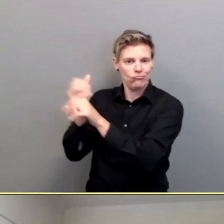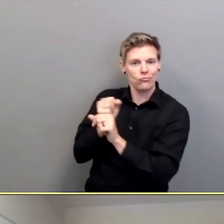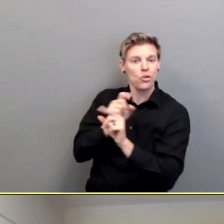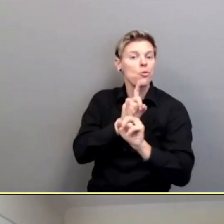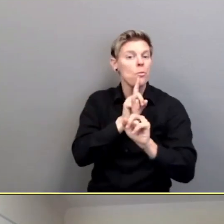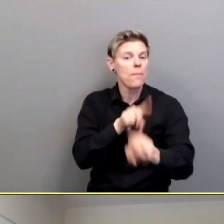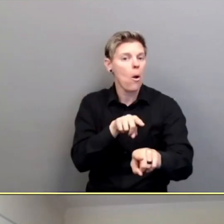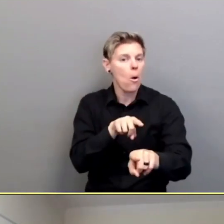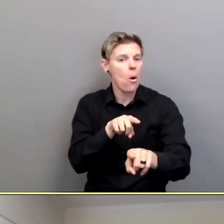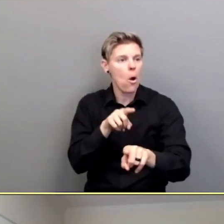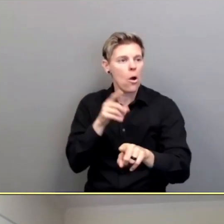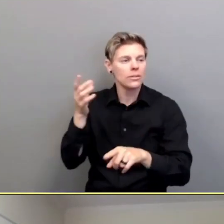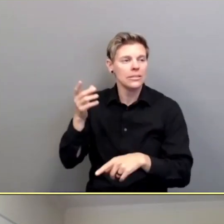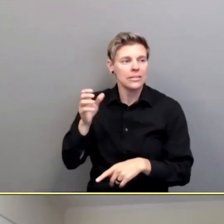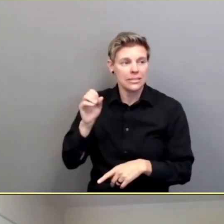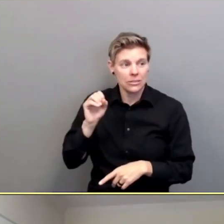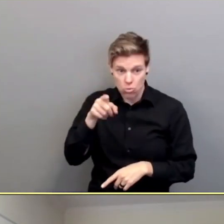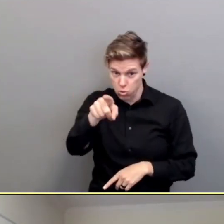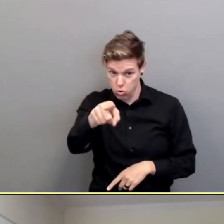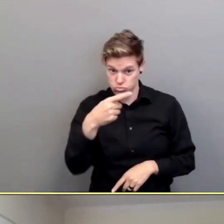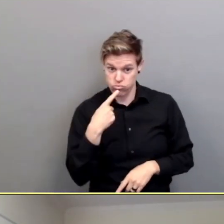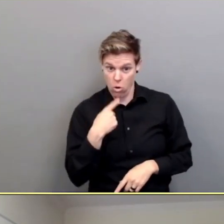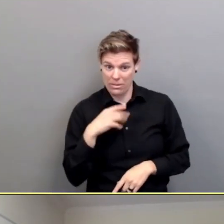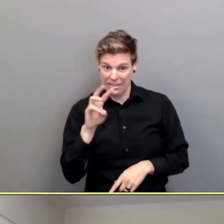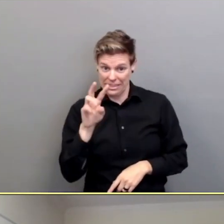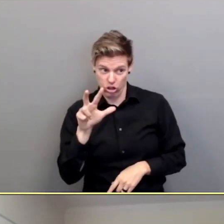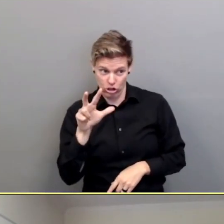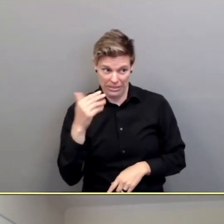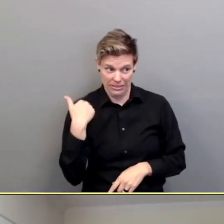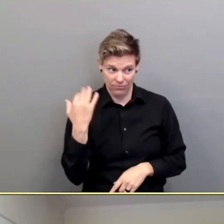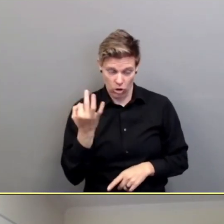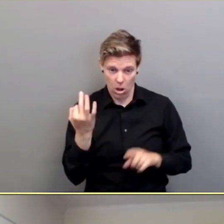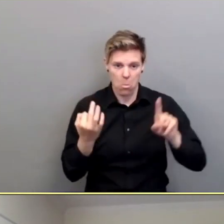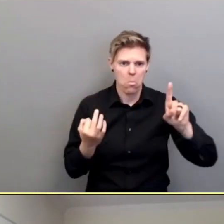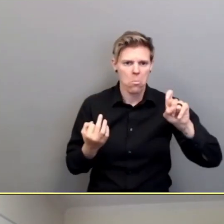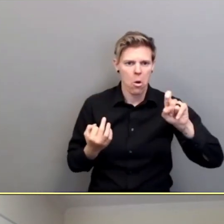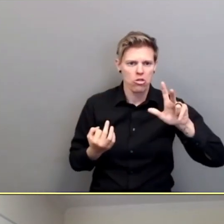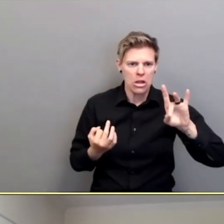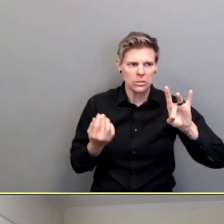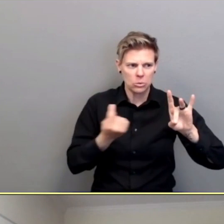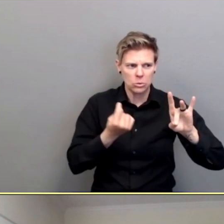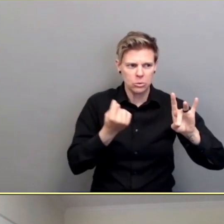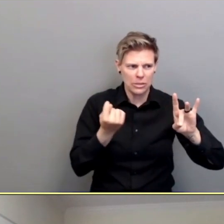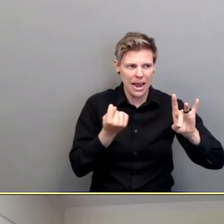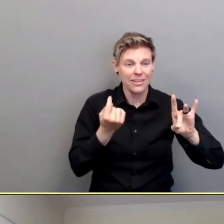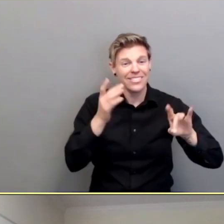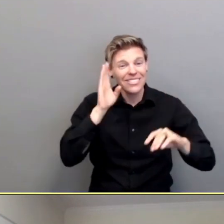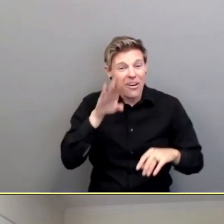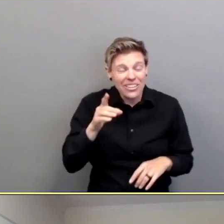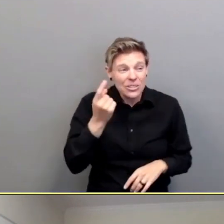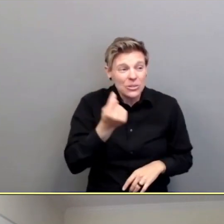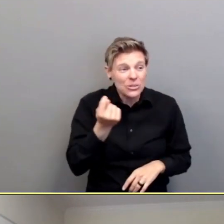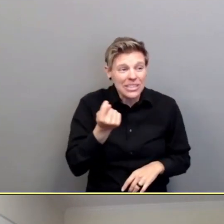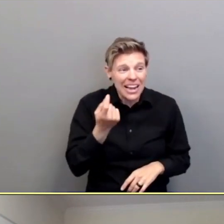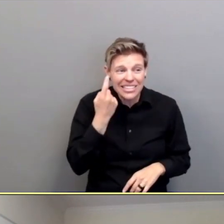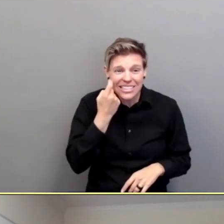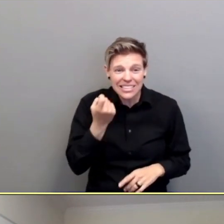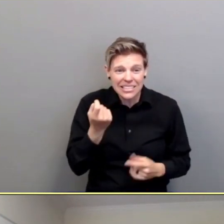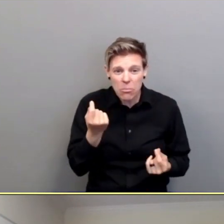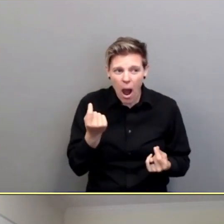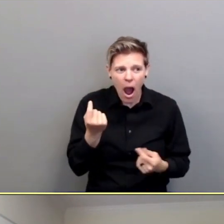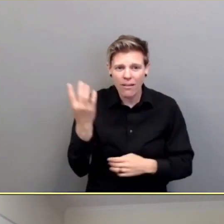that there were 63 on Friday, 138 Tuesday. So remember that Tuesday report, that would be a 4-day